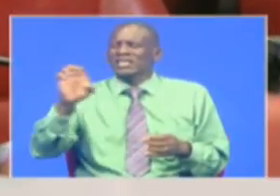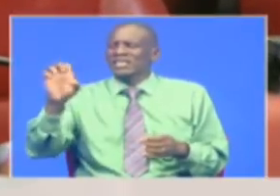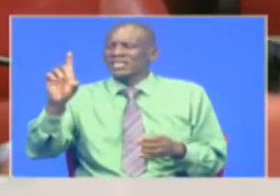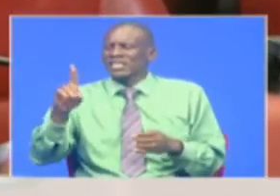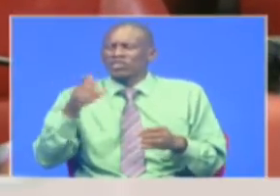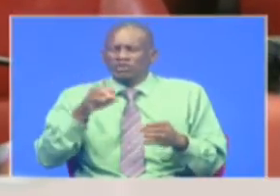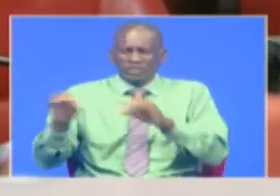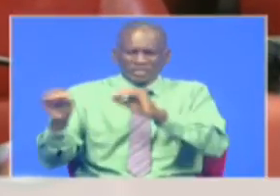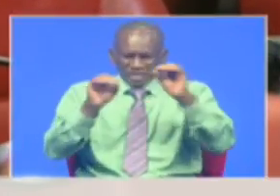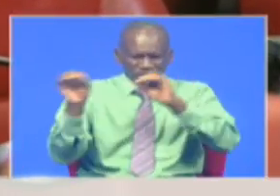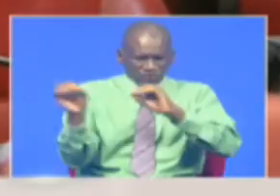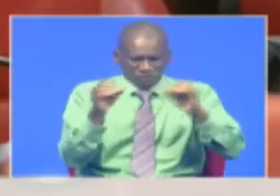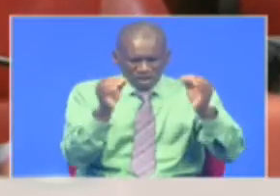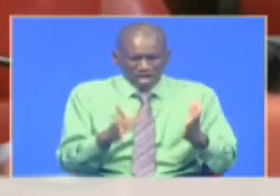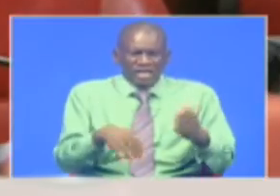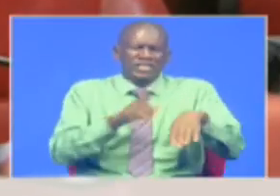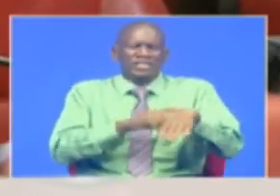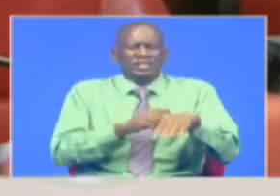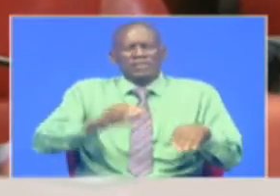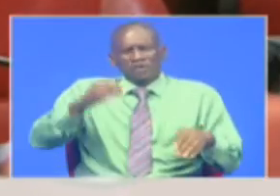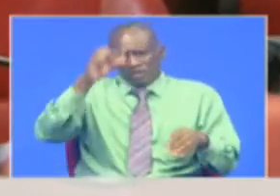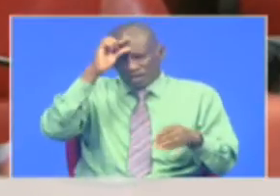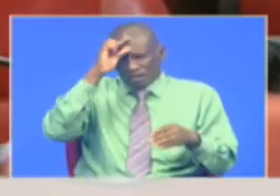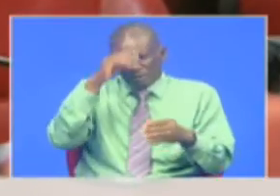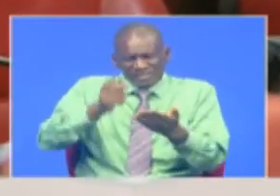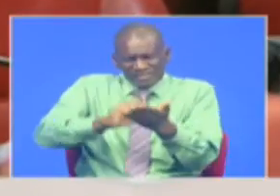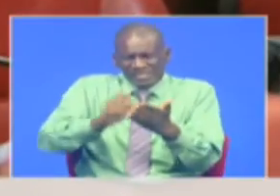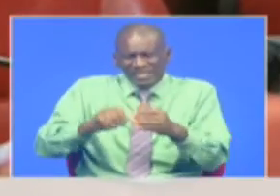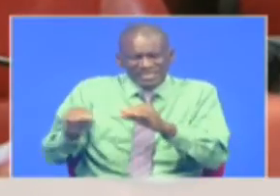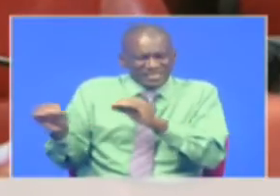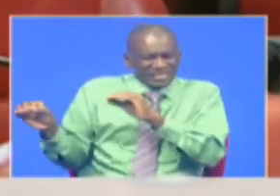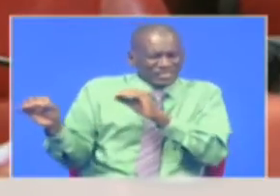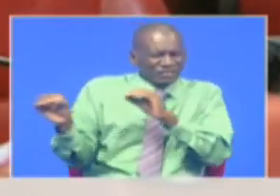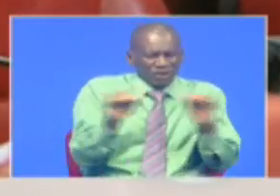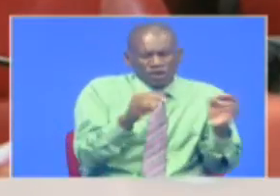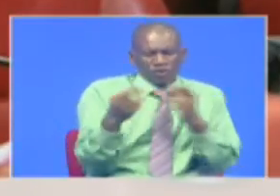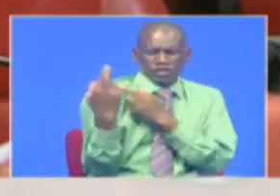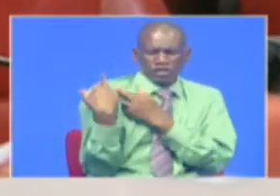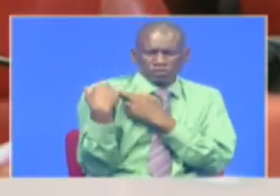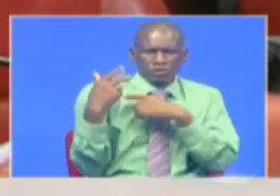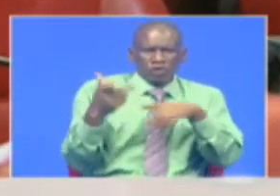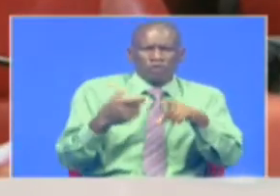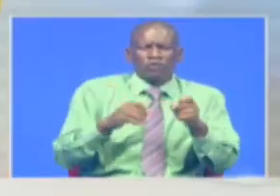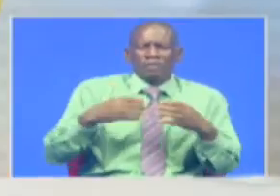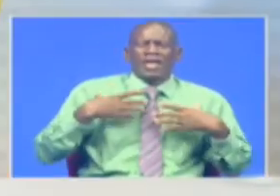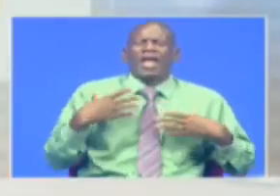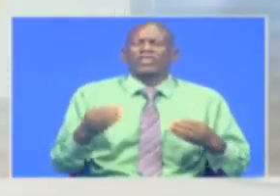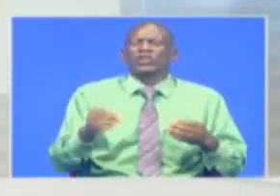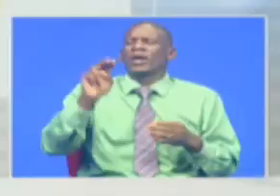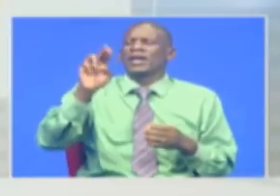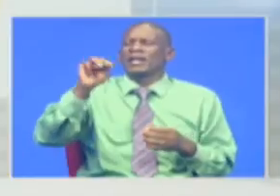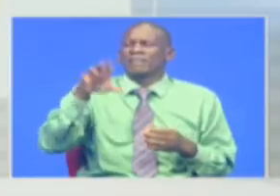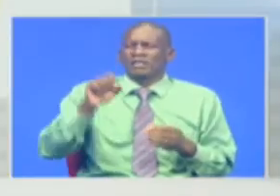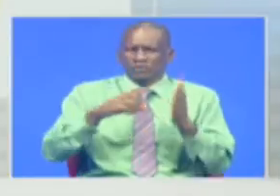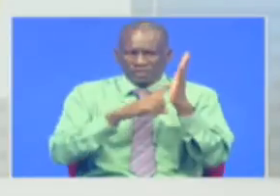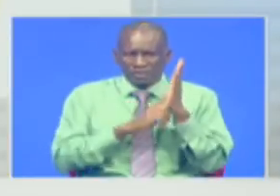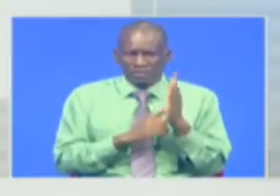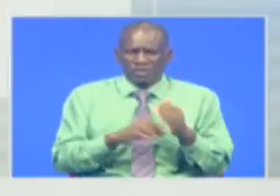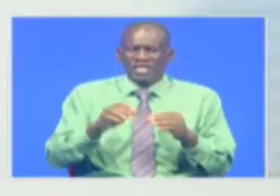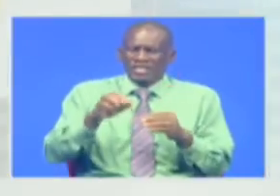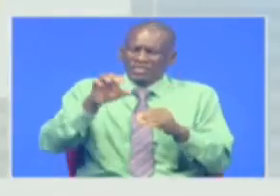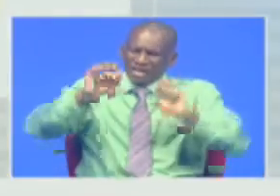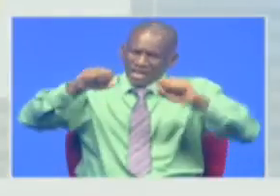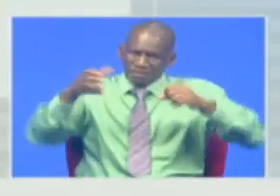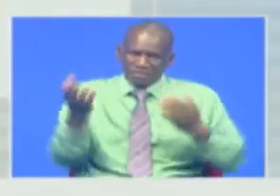signed the transfer of function from maybe health to Nairobi Metropolitan Services. In the deed of transfer,